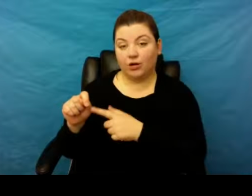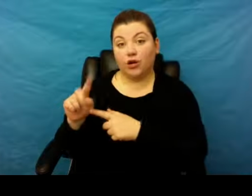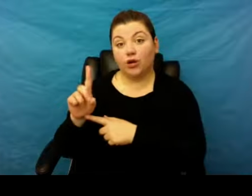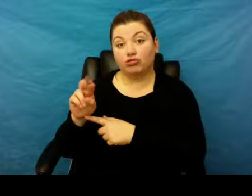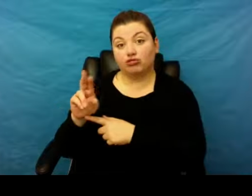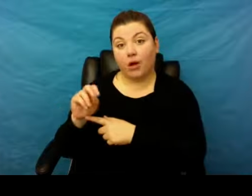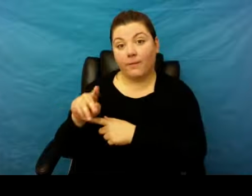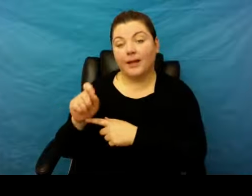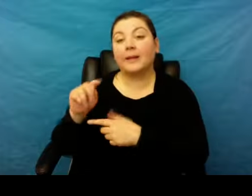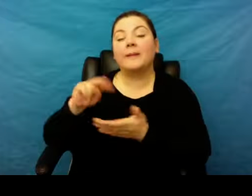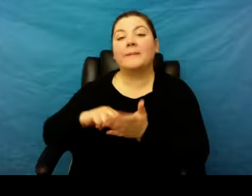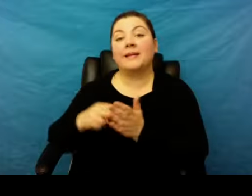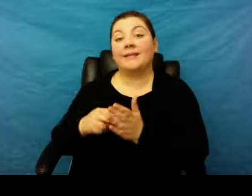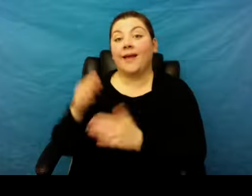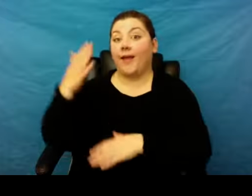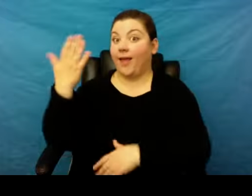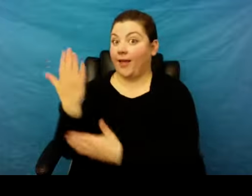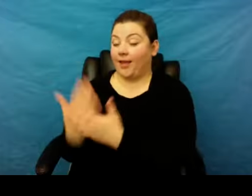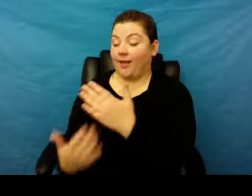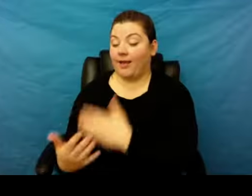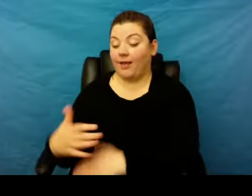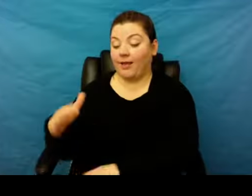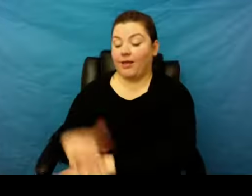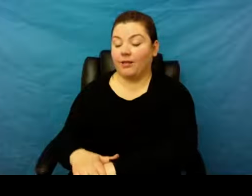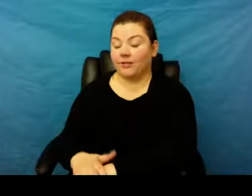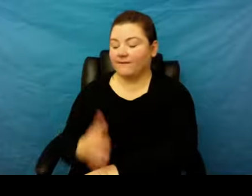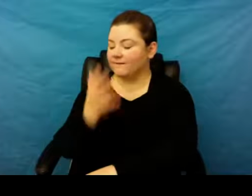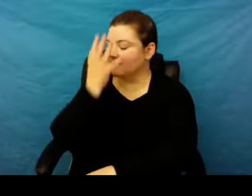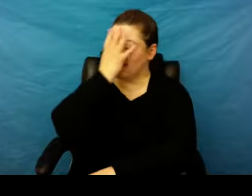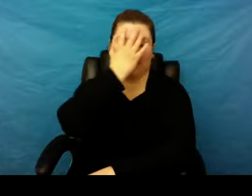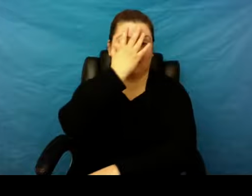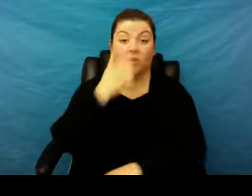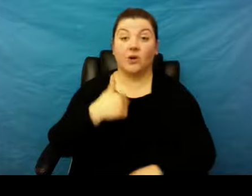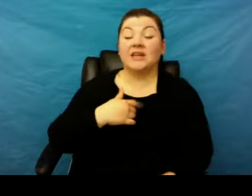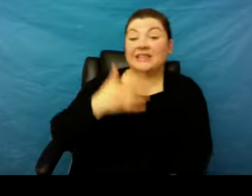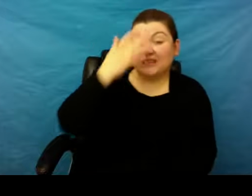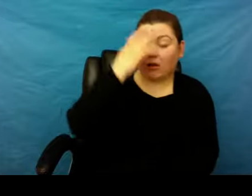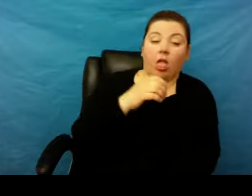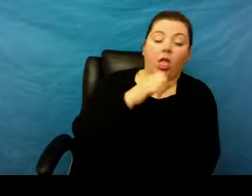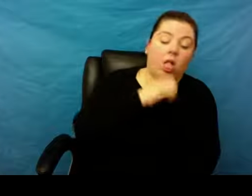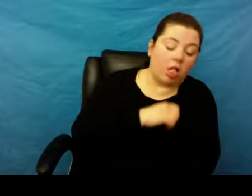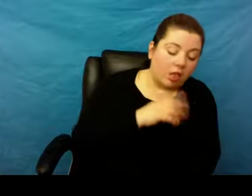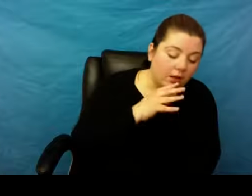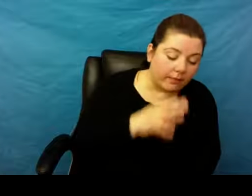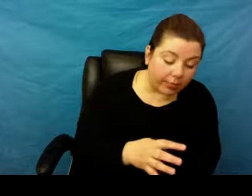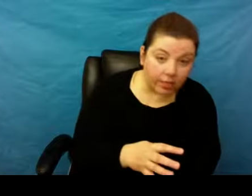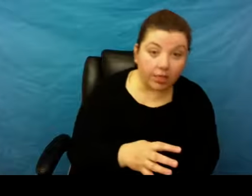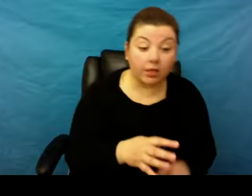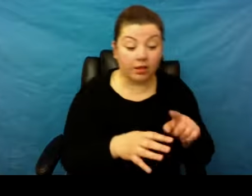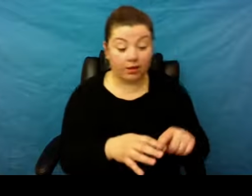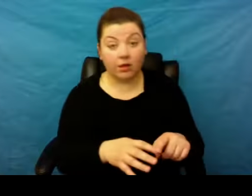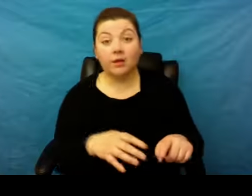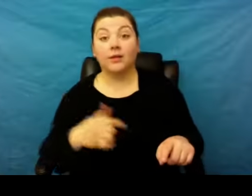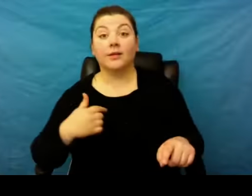it's getting a droplet, so something that comes from your mouth, either goes onto your hand or falls onto